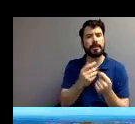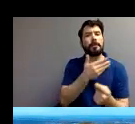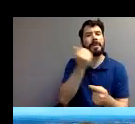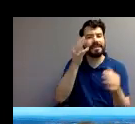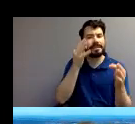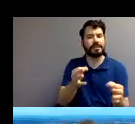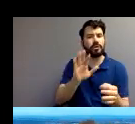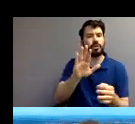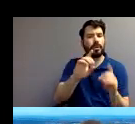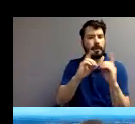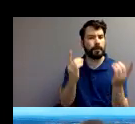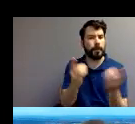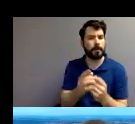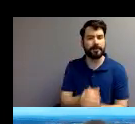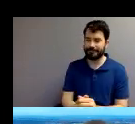Great. Thanks, Matt.